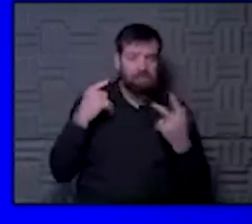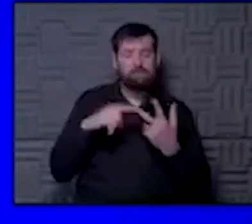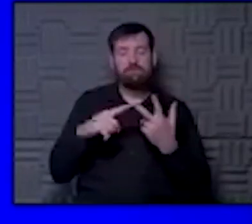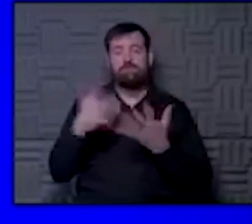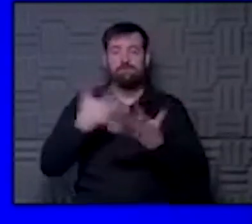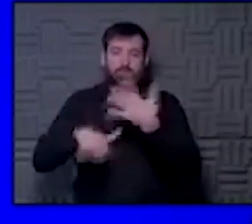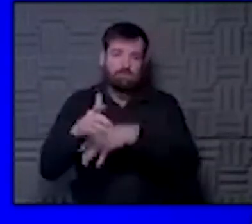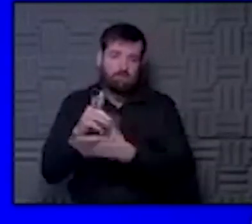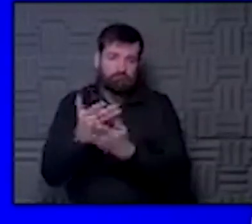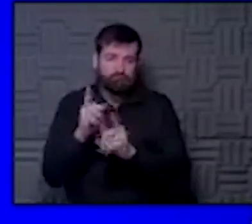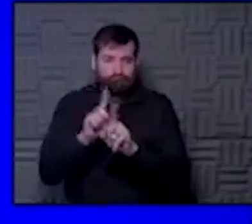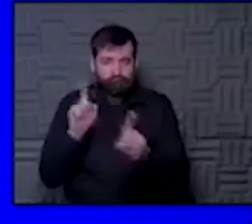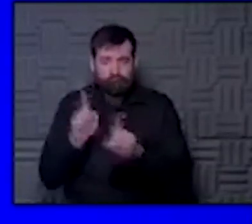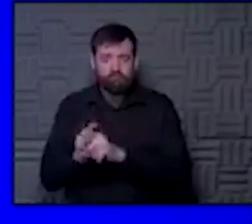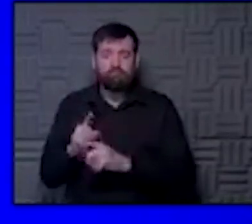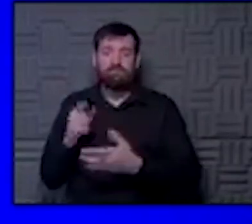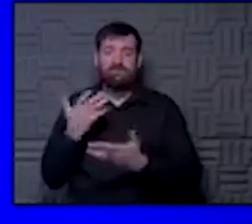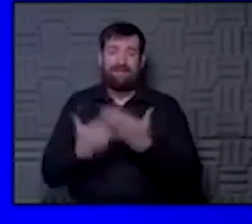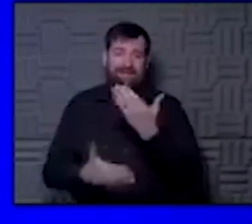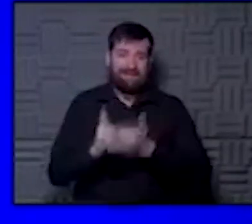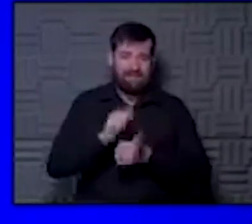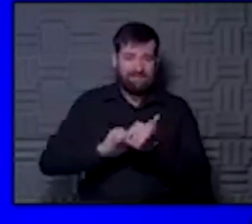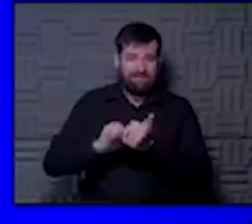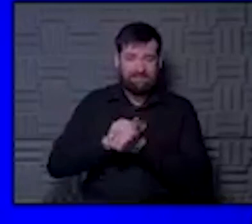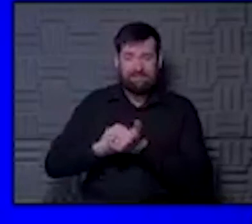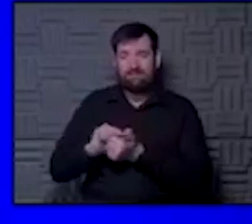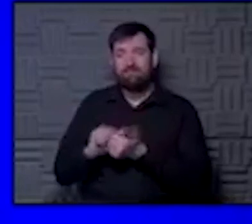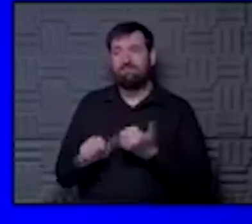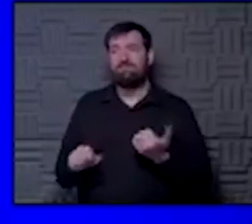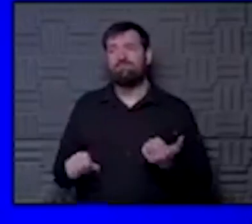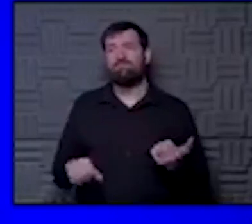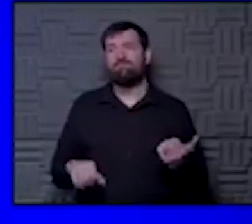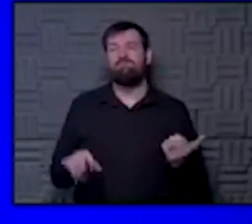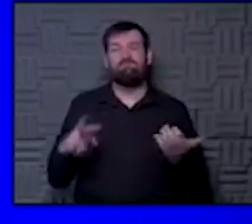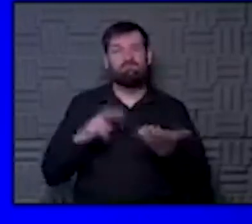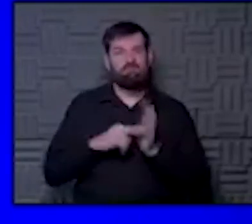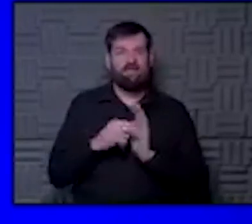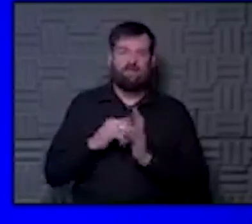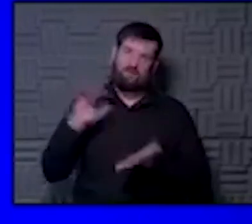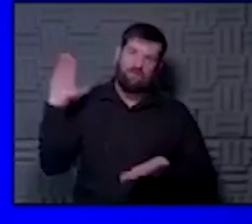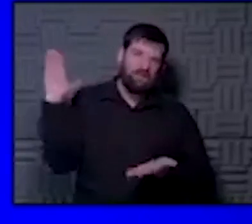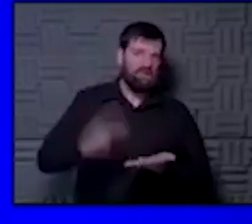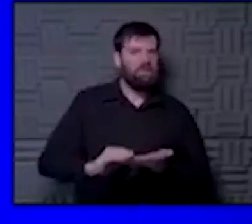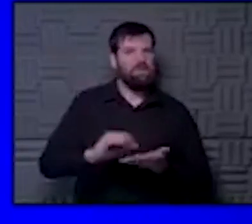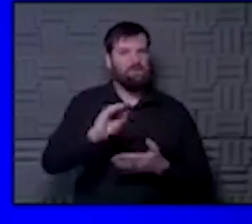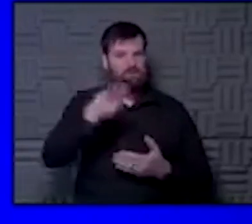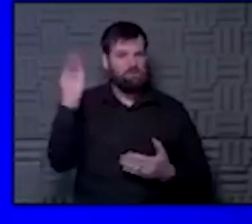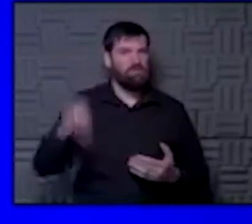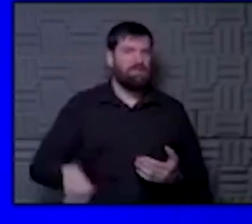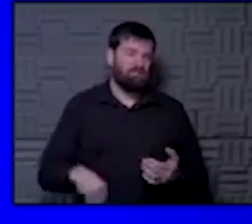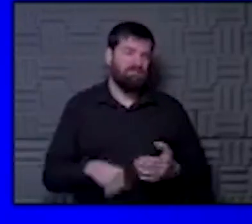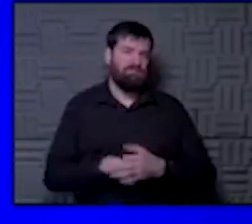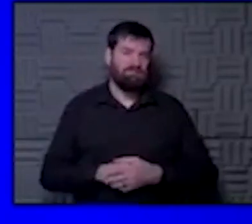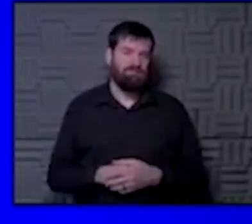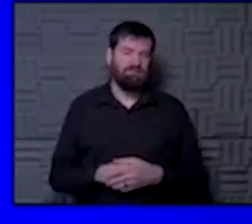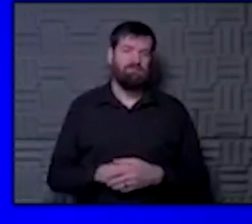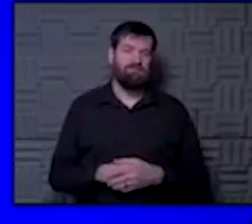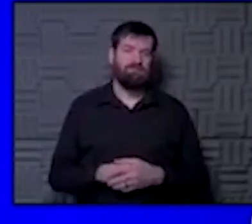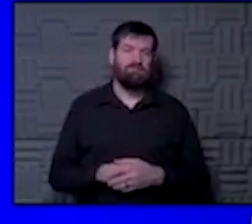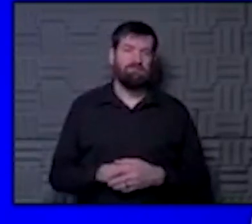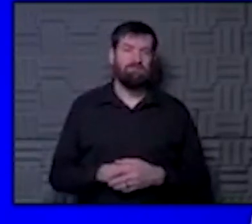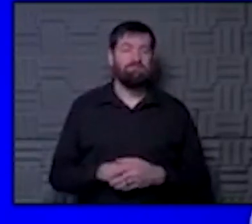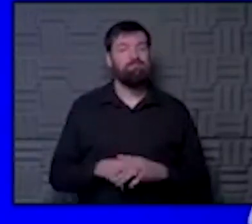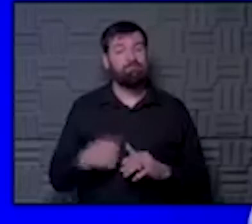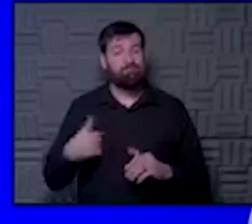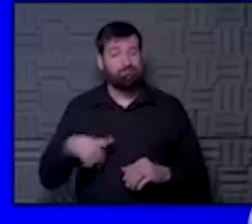distancing, doing the hand hygiene, I think that that will definitely push that percent of risk of transmission down as much as possible. But